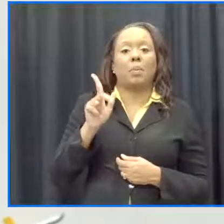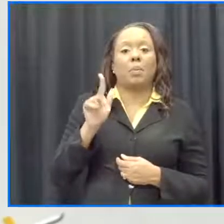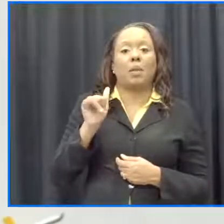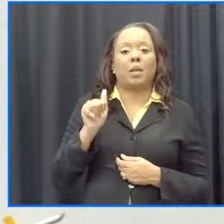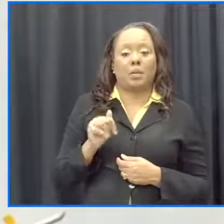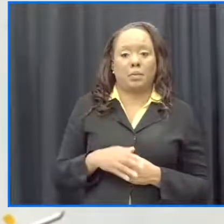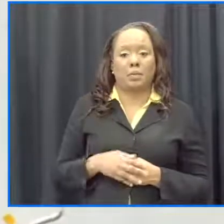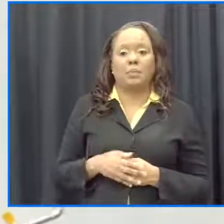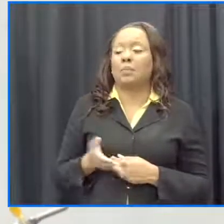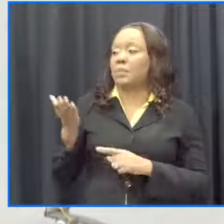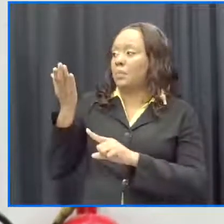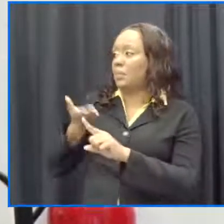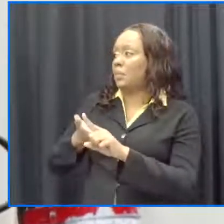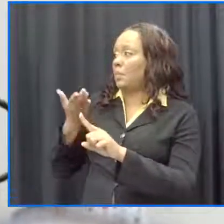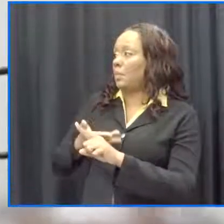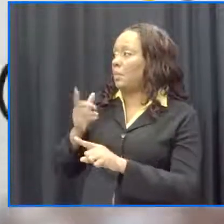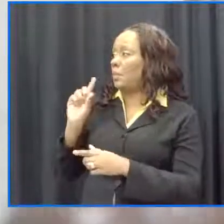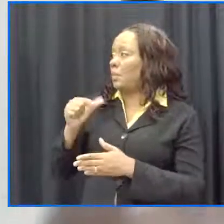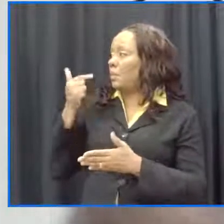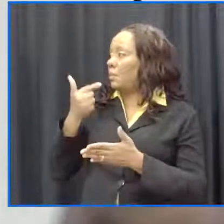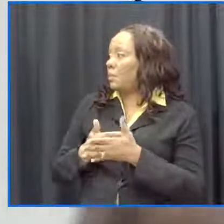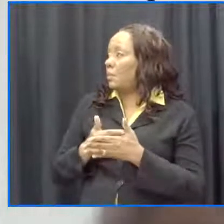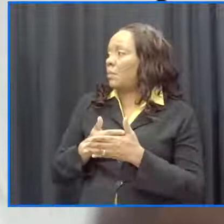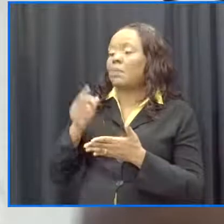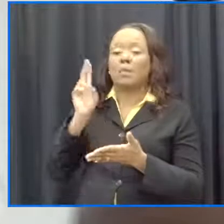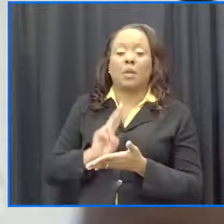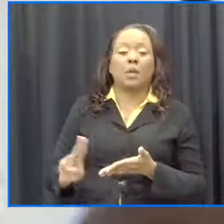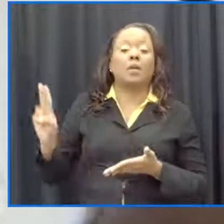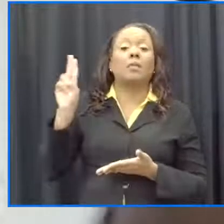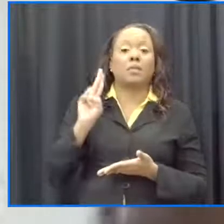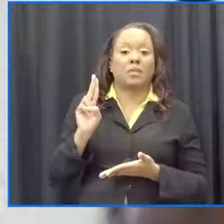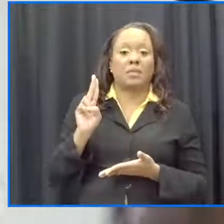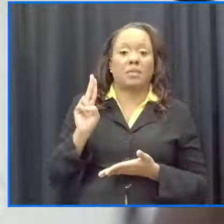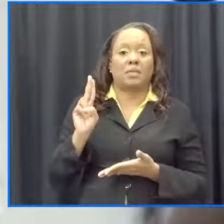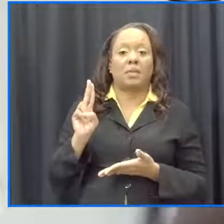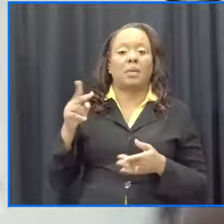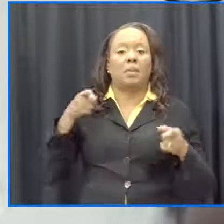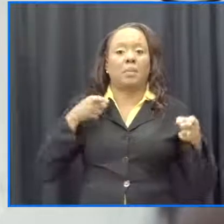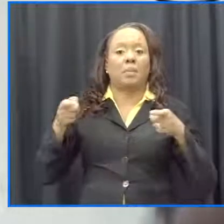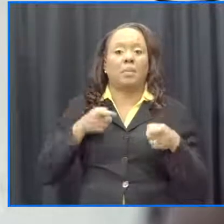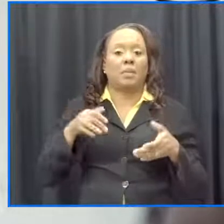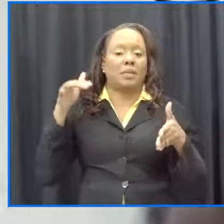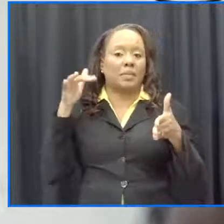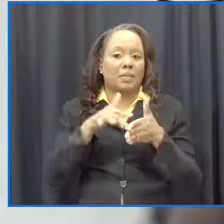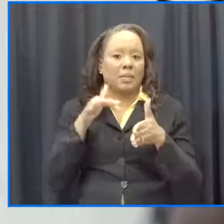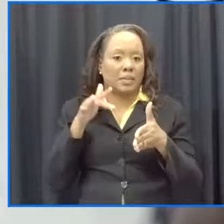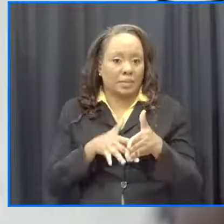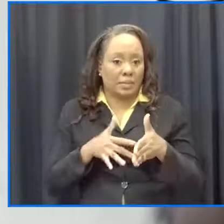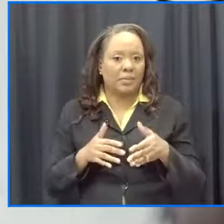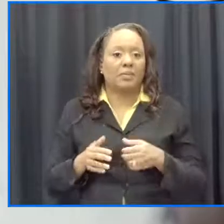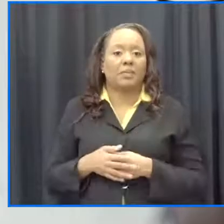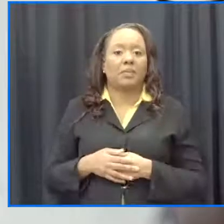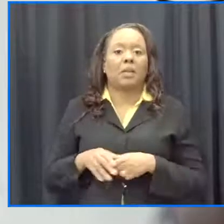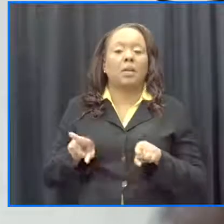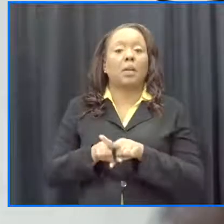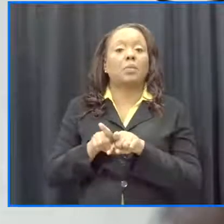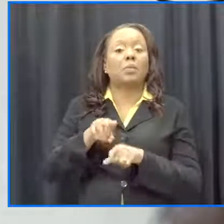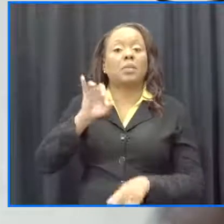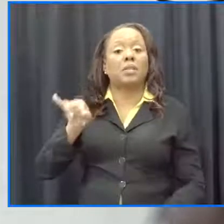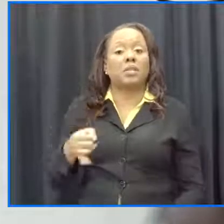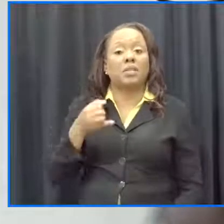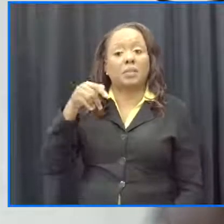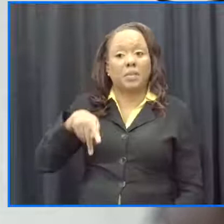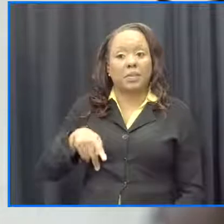Mr. Suleiman Balbulia is a graduate of the University of the West Indies in Management Studies, a Justice